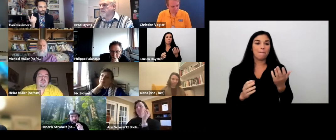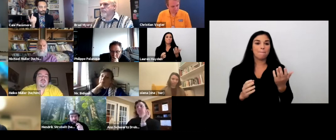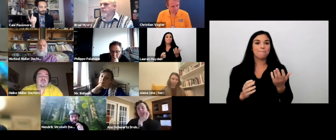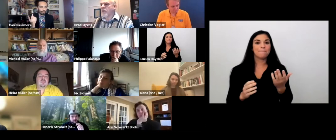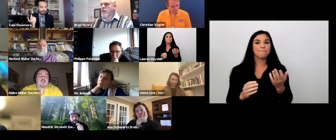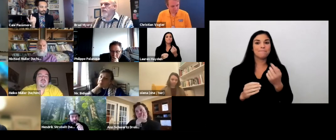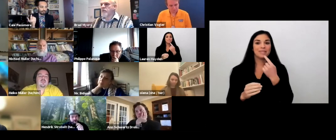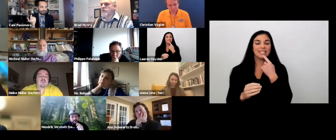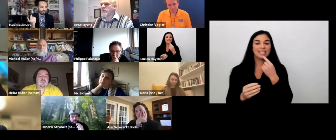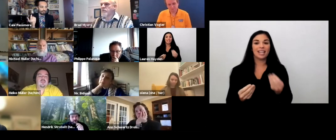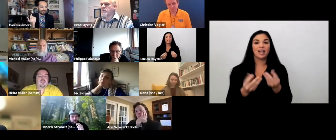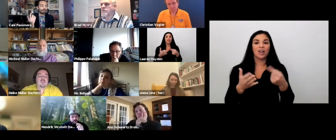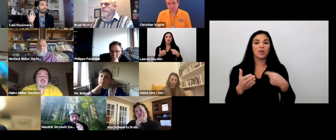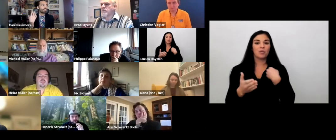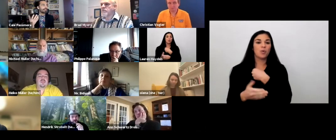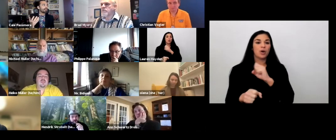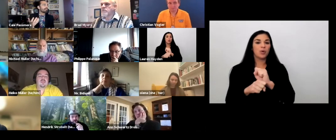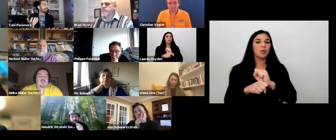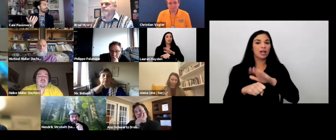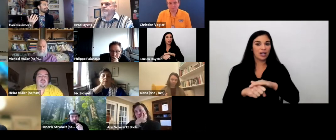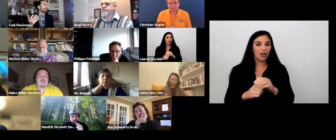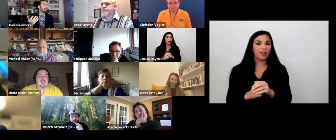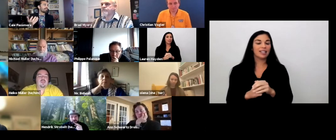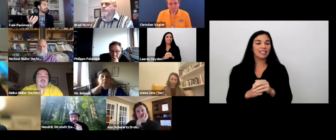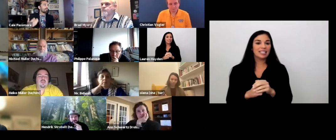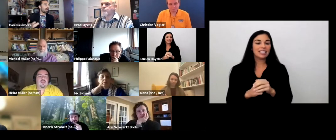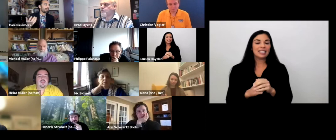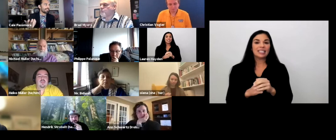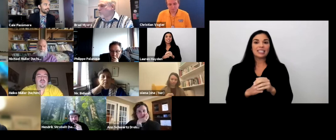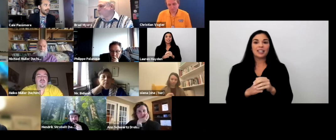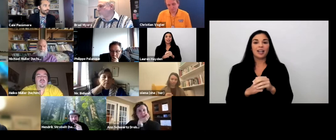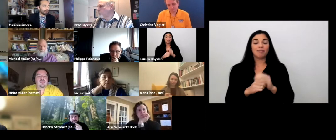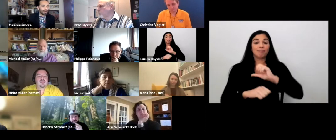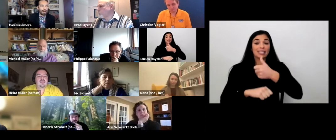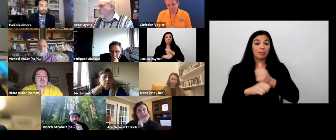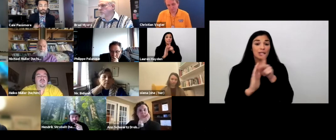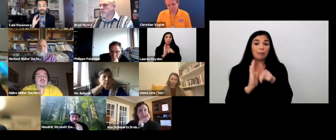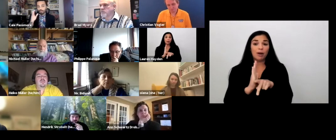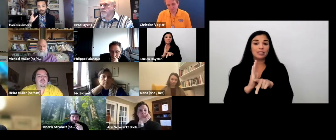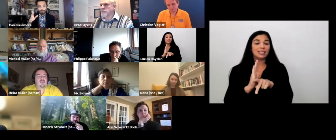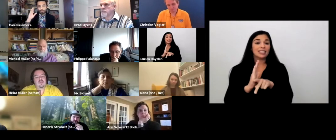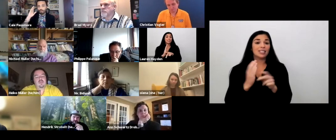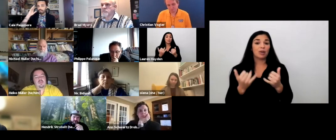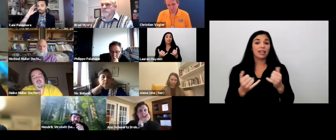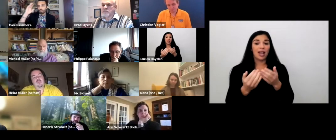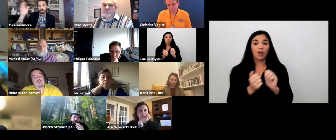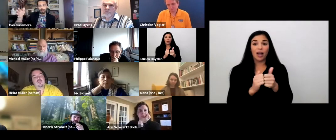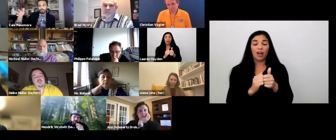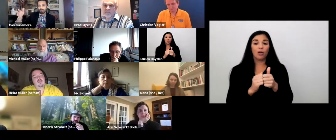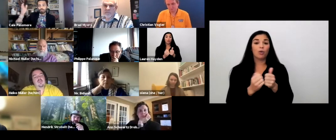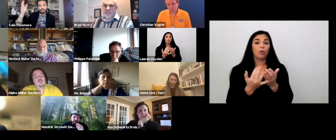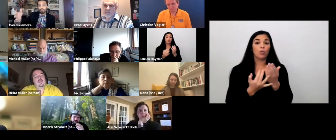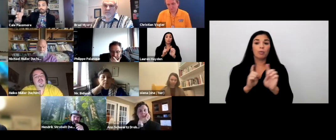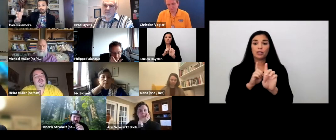of what we're working on establishing policies and tracks for right now through mentorship, through like